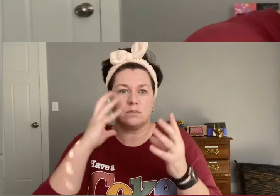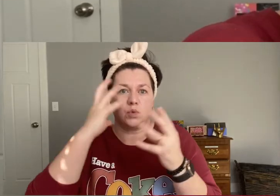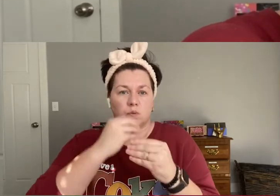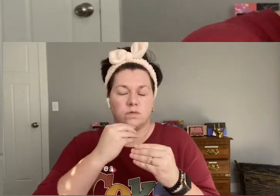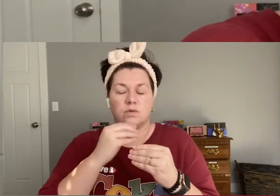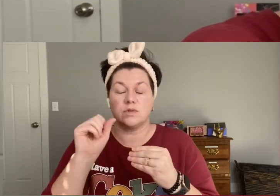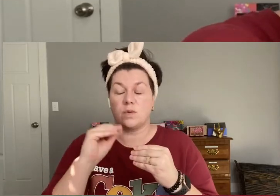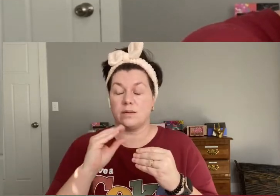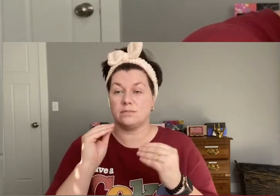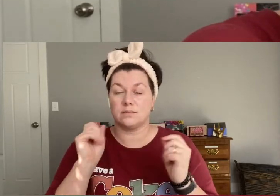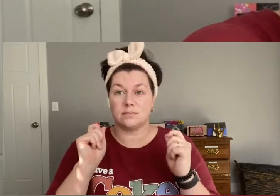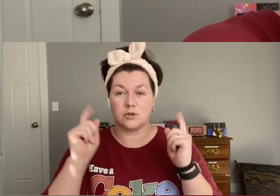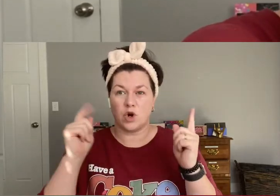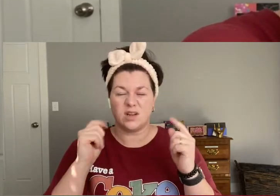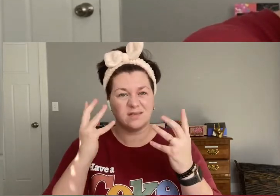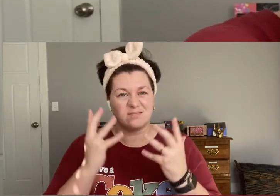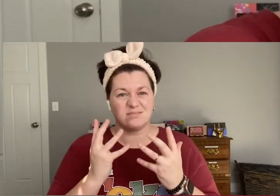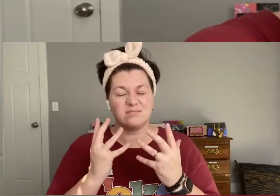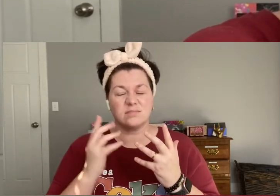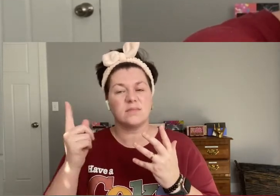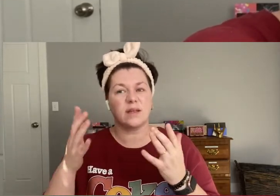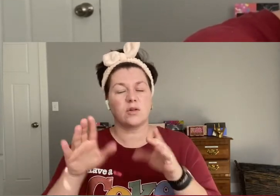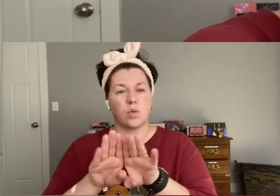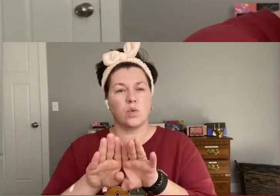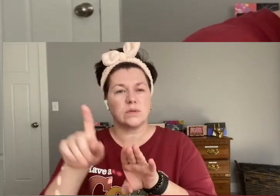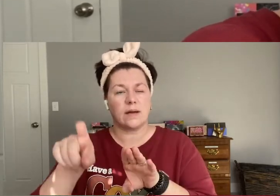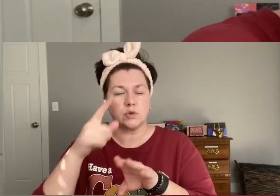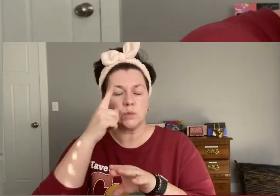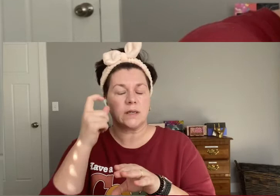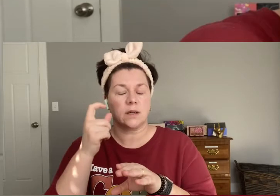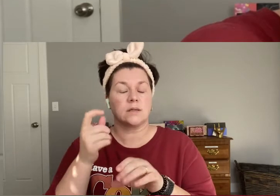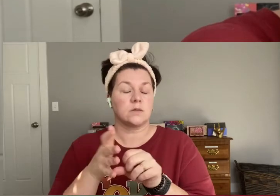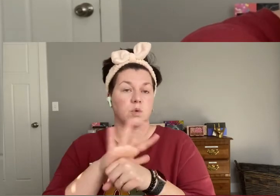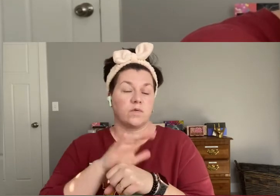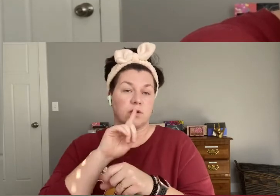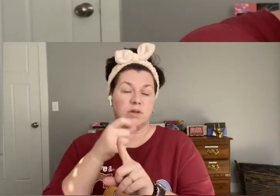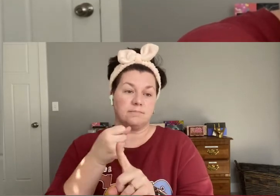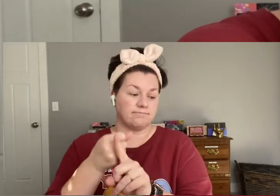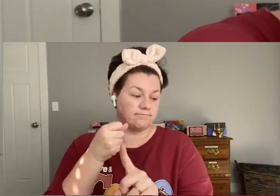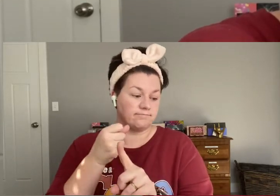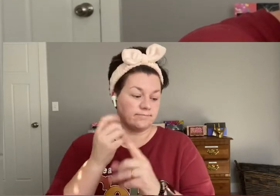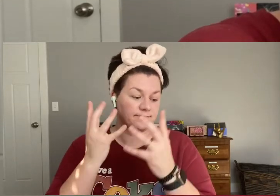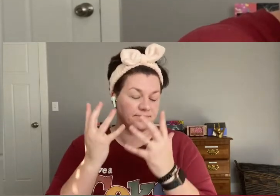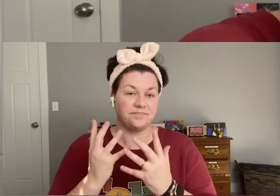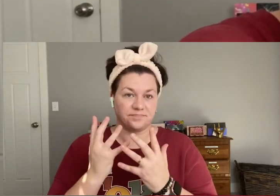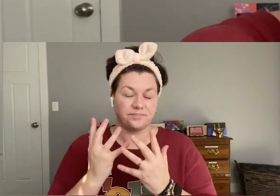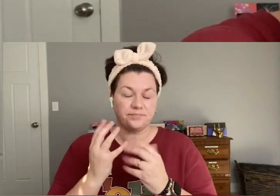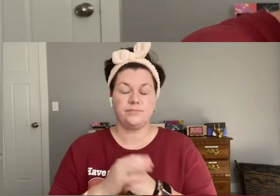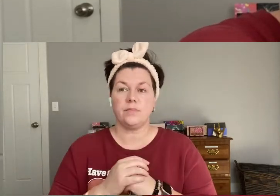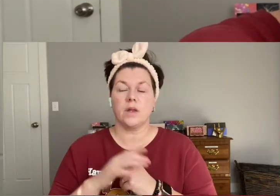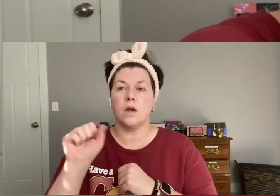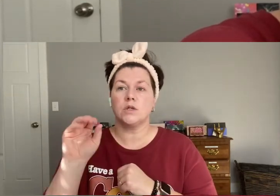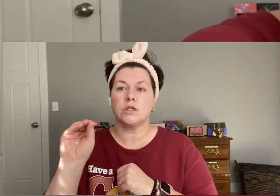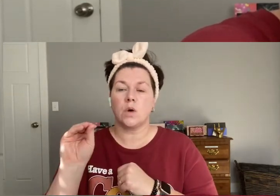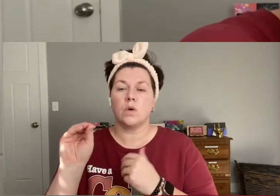like Becca? Do you have, I know Becca used to be, it was all about the Becca Jaclyn Hill collab, their